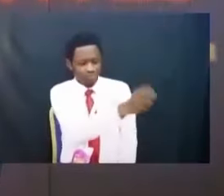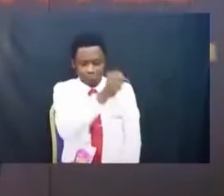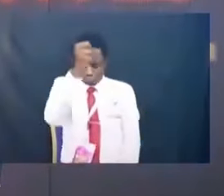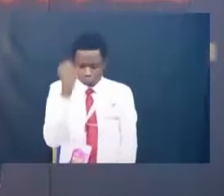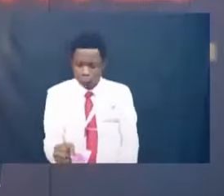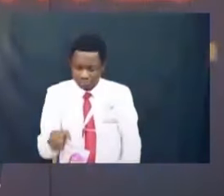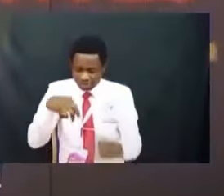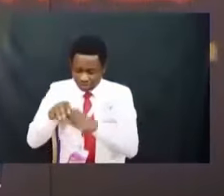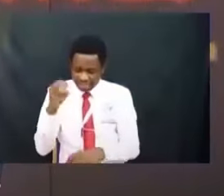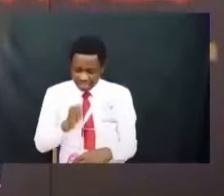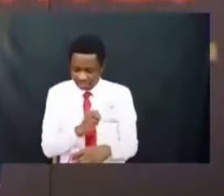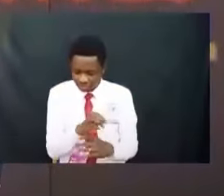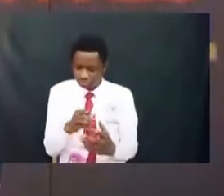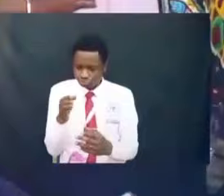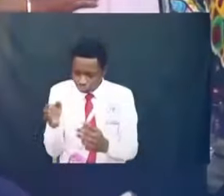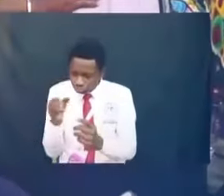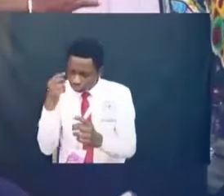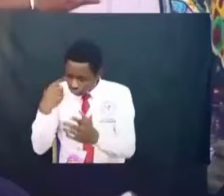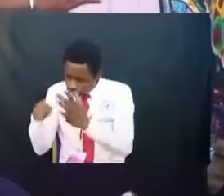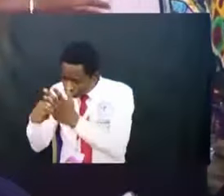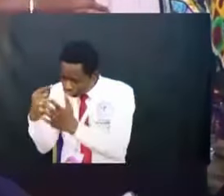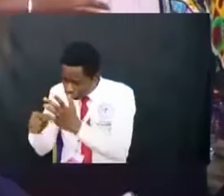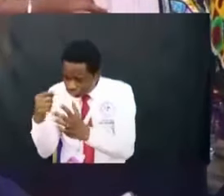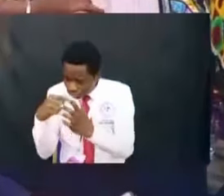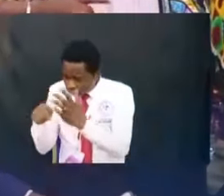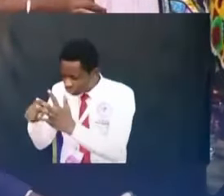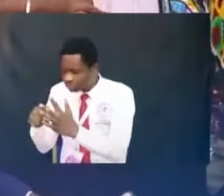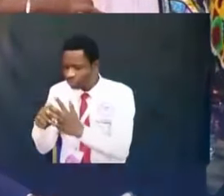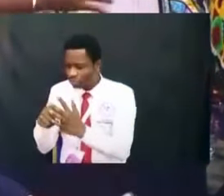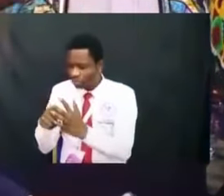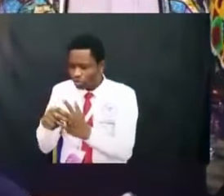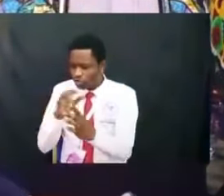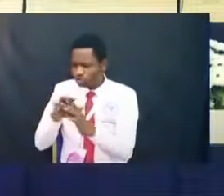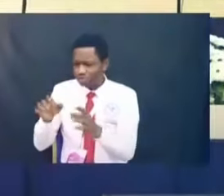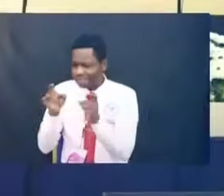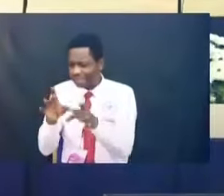with the church's fans. Watch out for them and thank God for their lives.